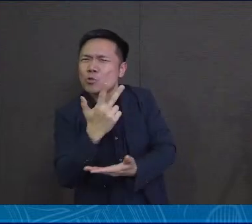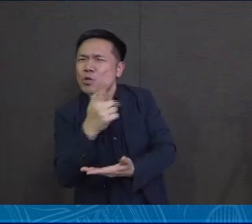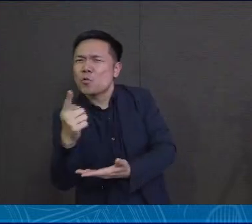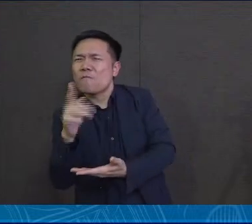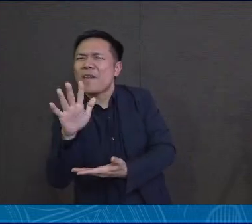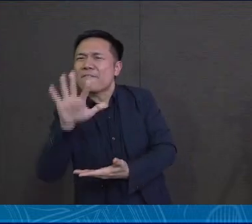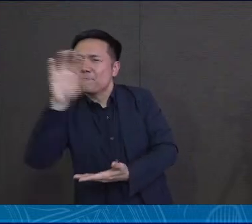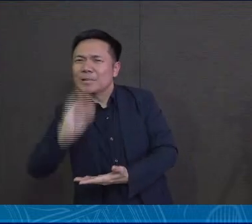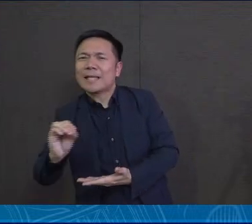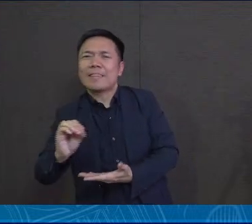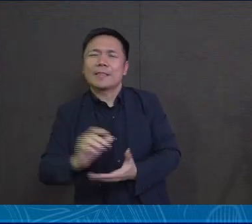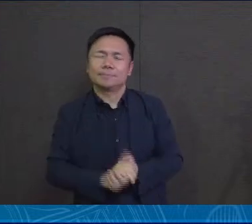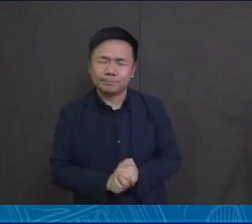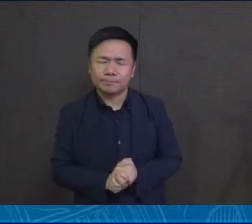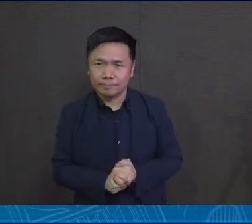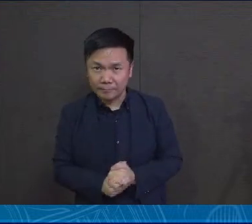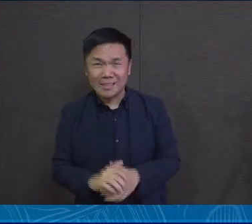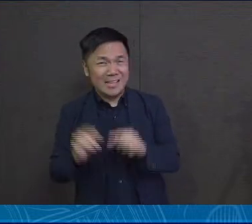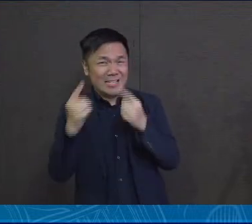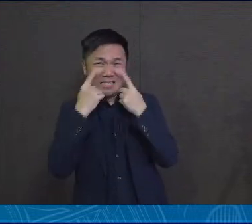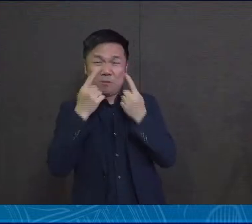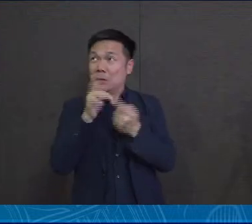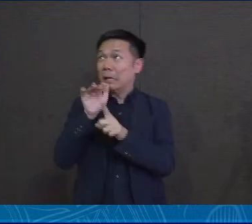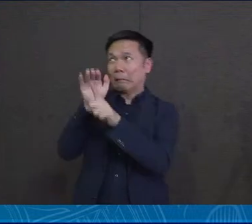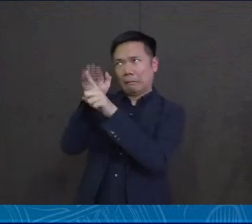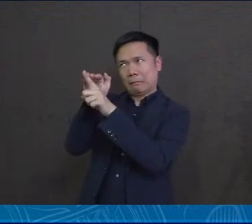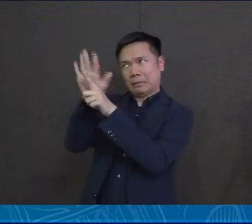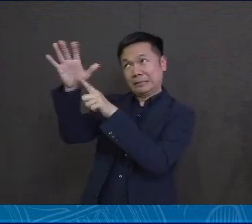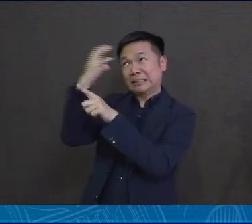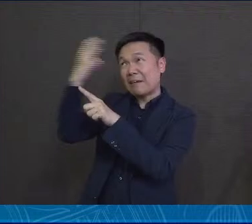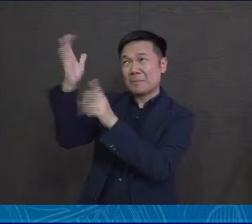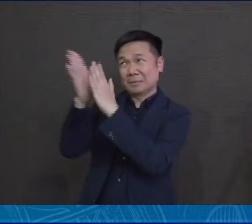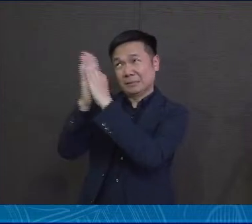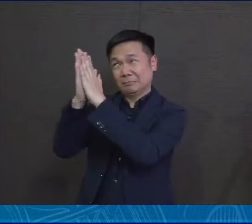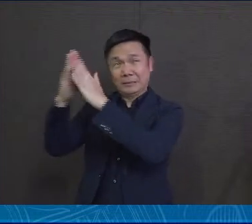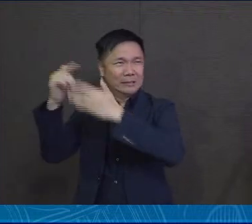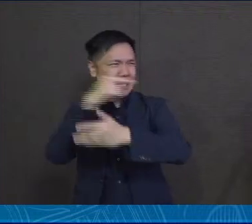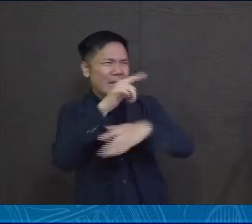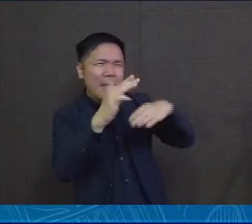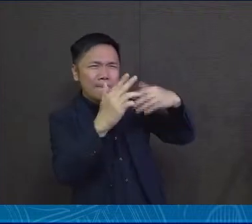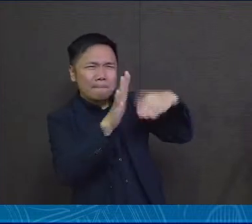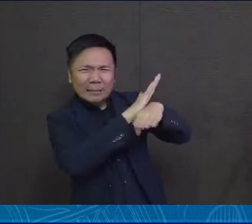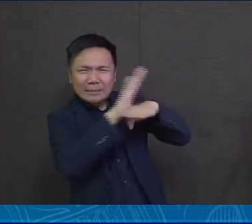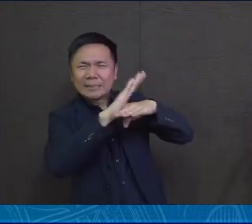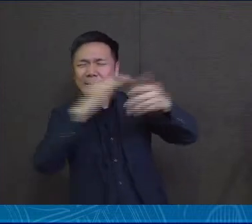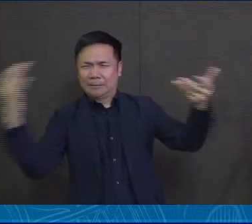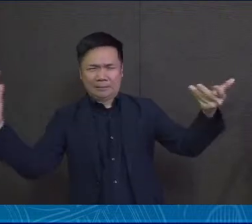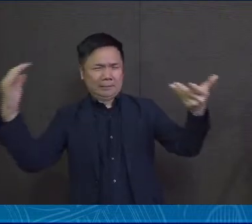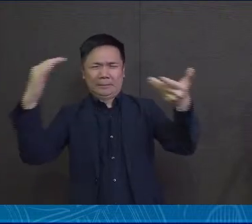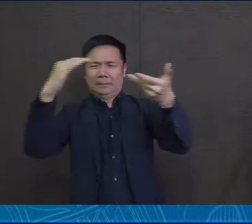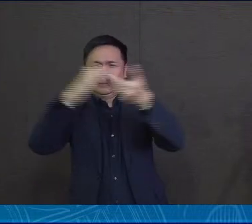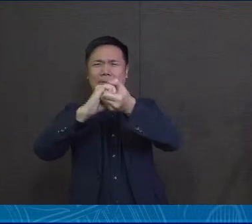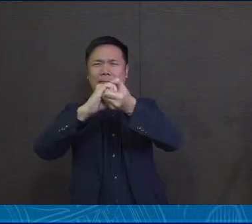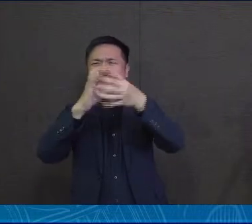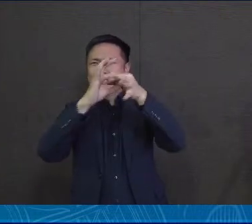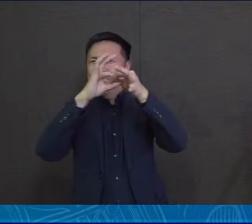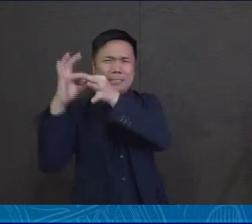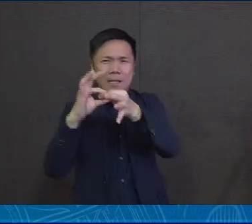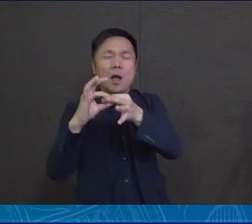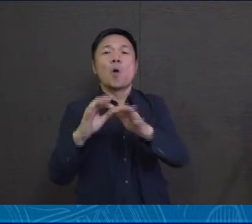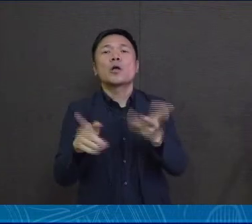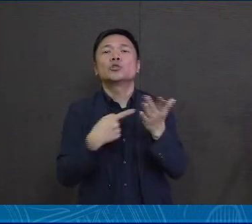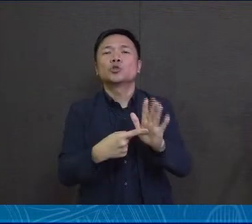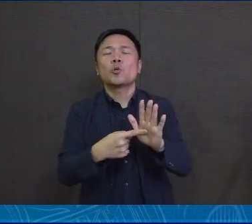important when talking and galvanizing political leaders, financial and development industry, is to use spatial and